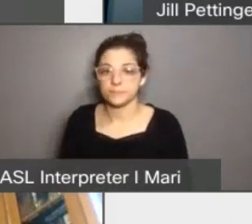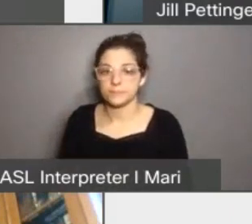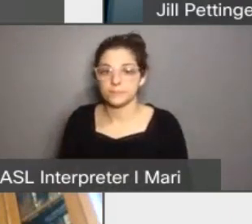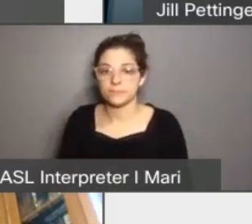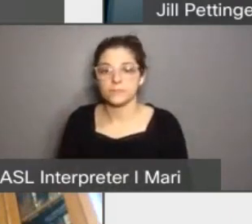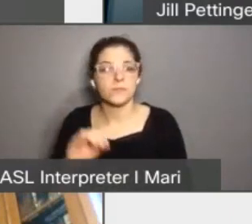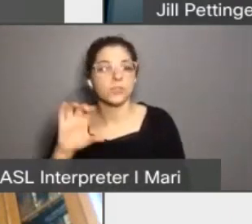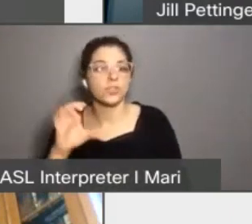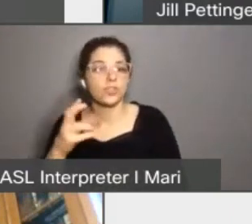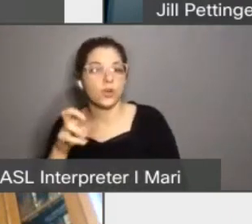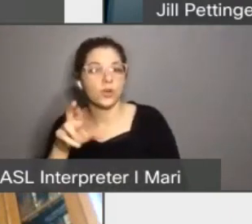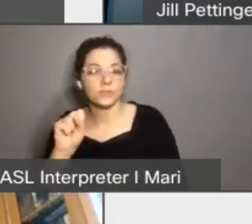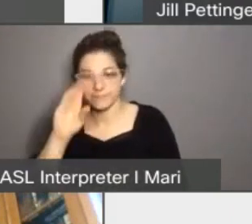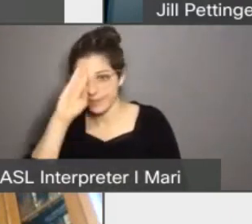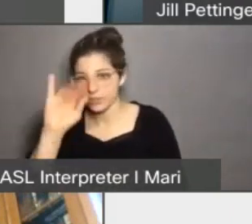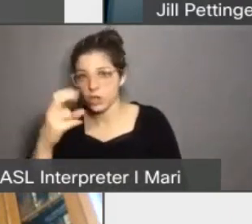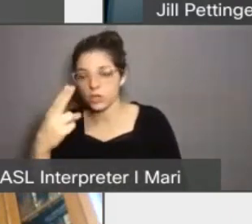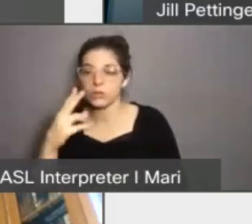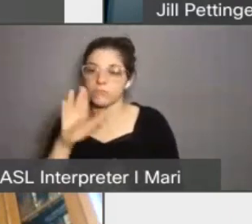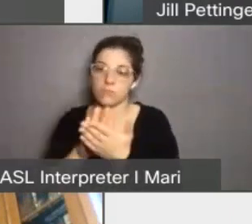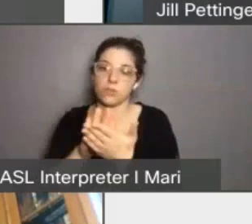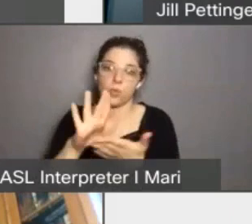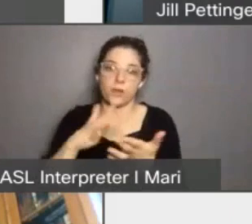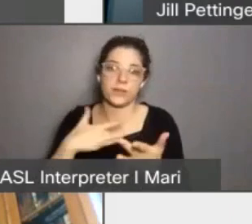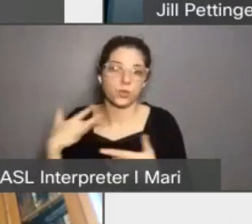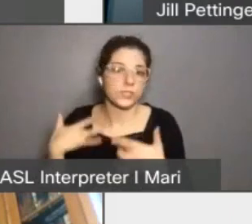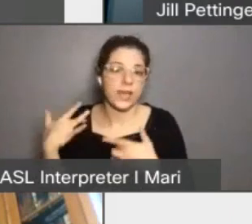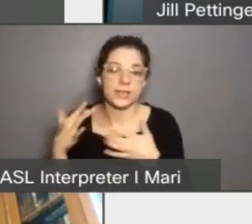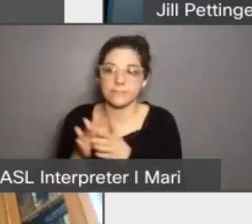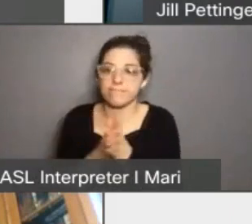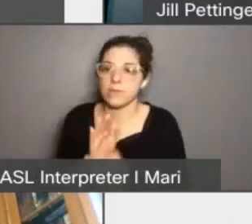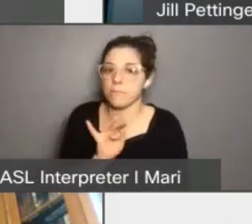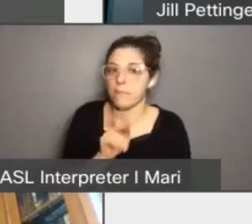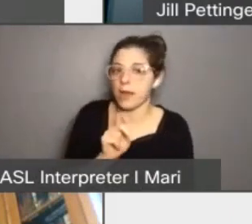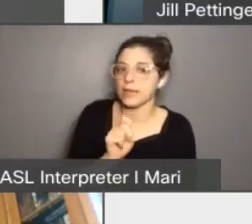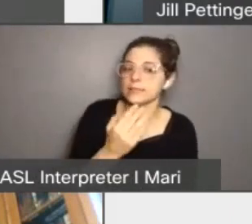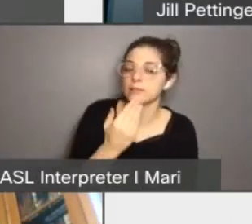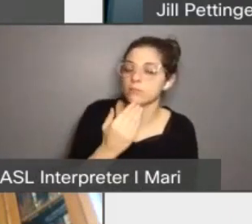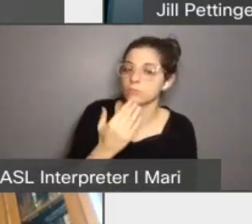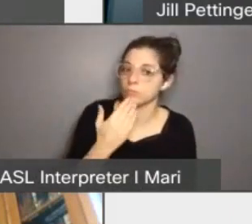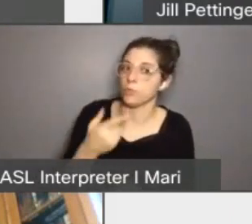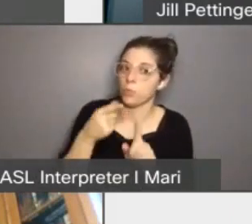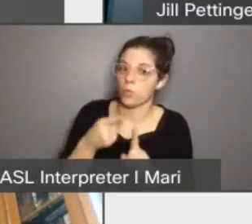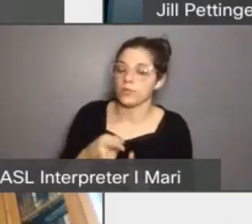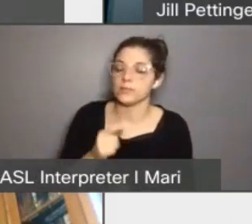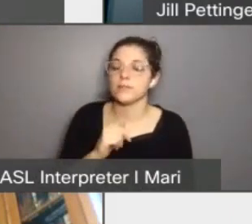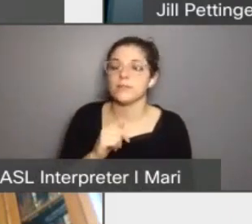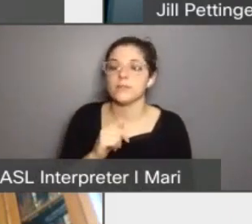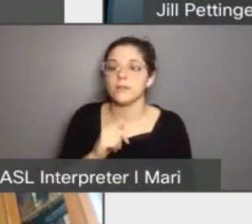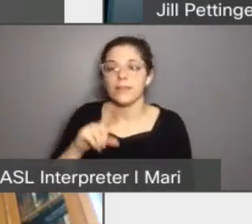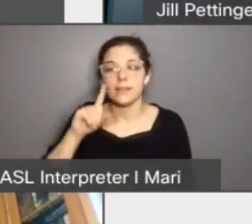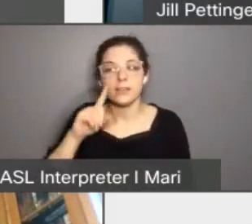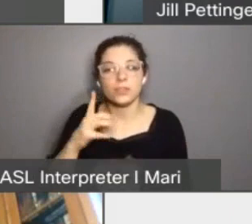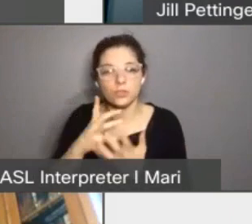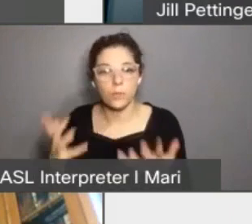Hey, Josh. First of all, I really applaud your enthusiasm, and Mike, I think you bring up some wonderful points, and I think there's so